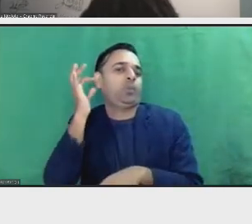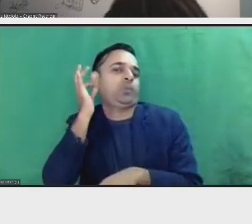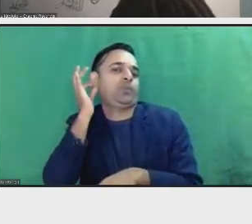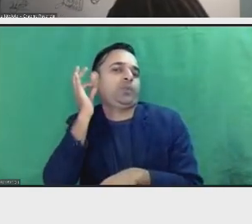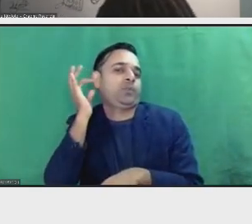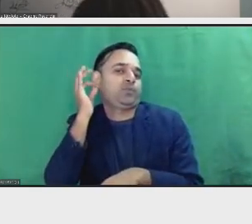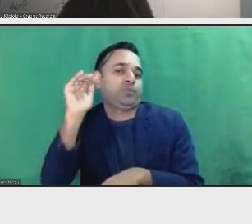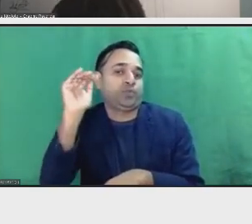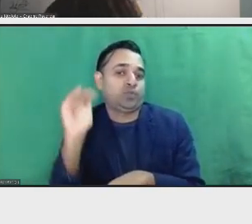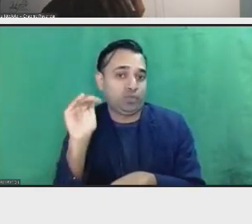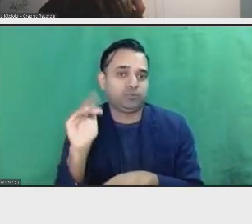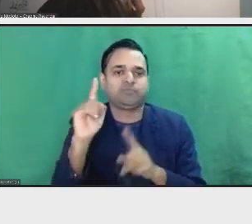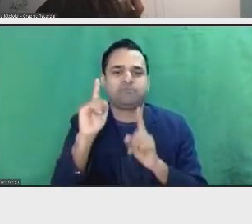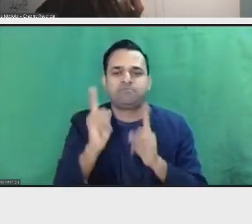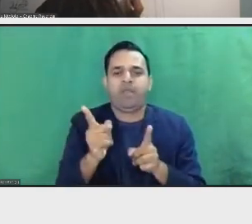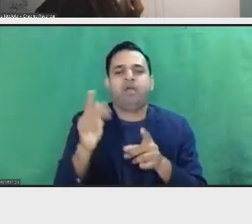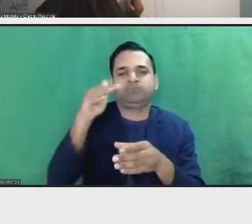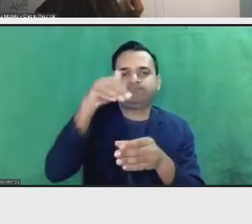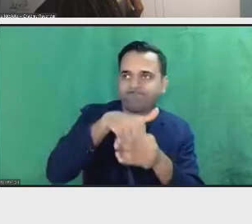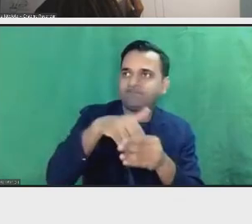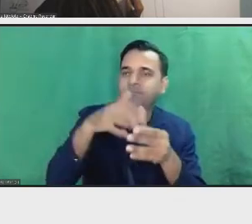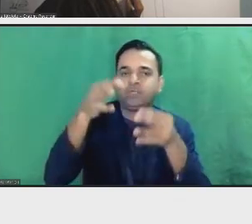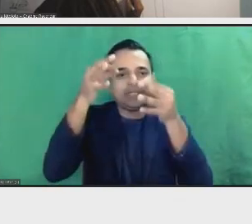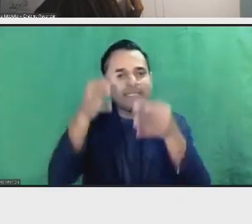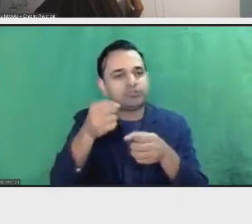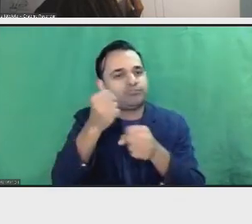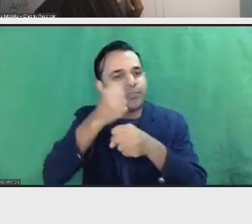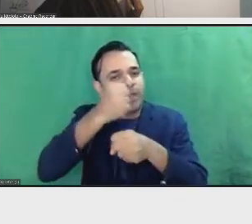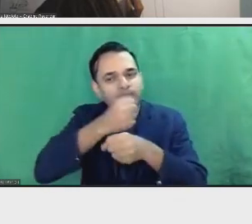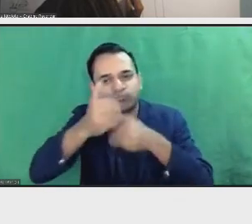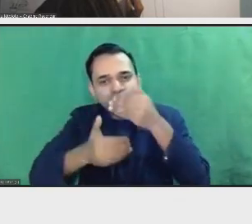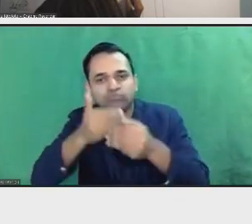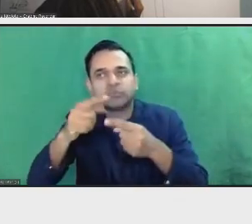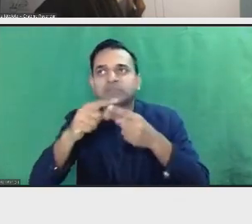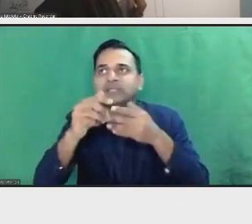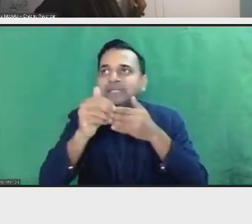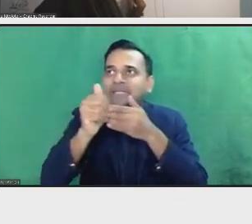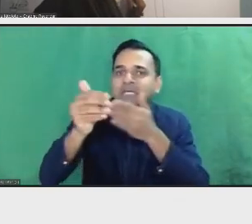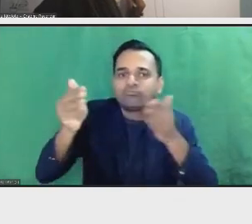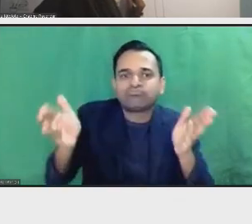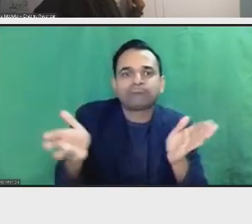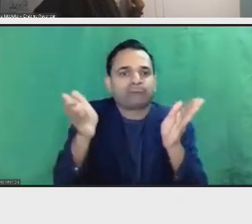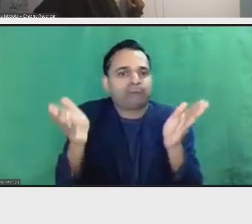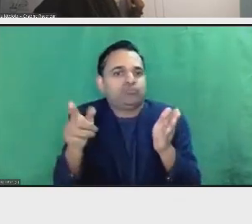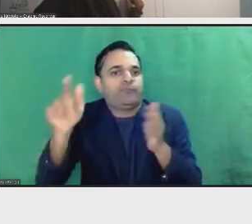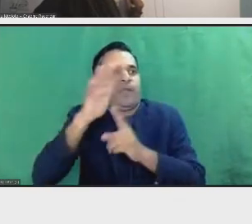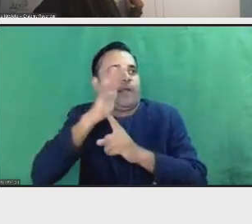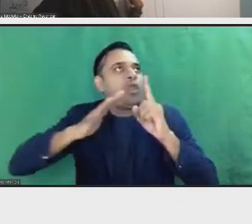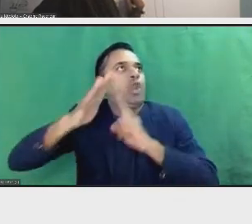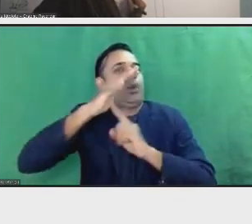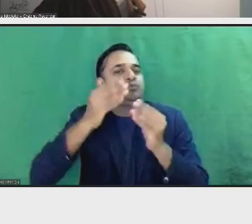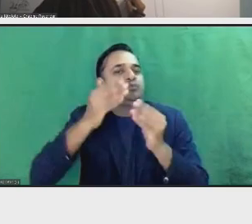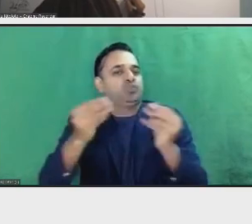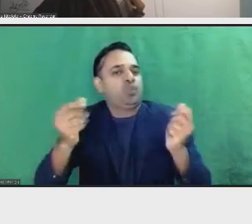solutions. Thank you for all these explanations for women and the environment. We